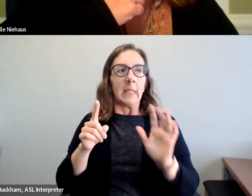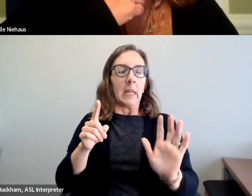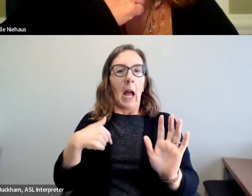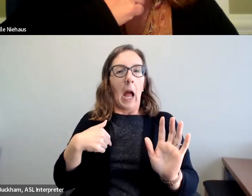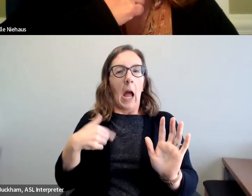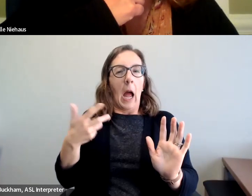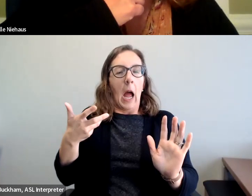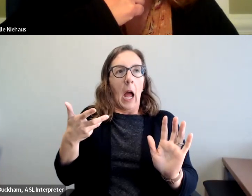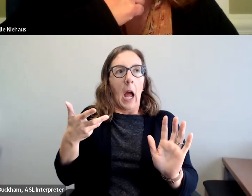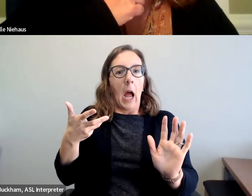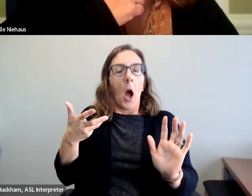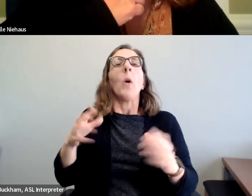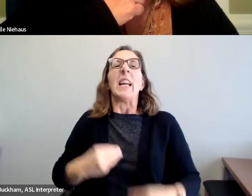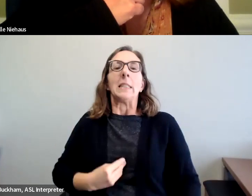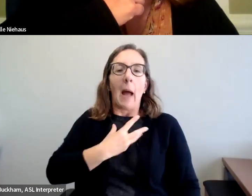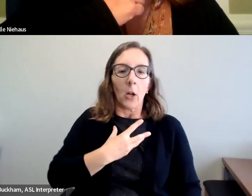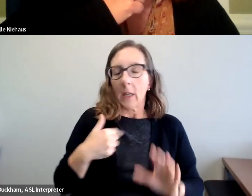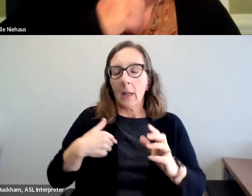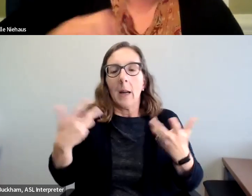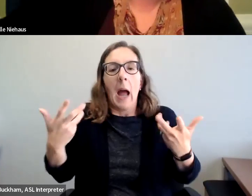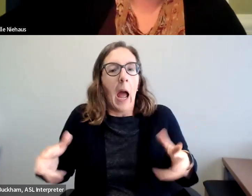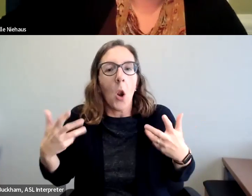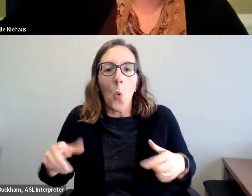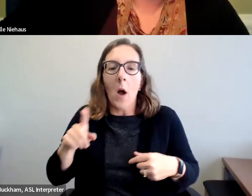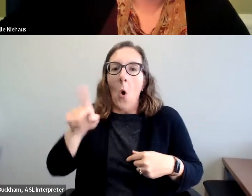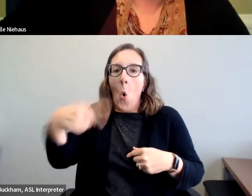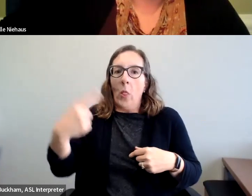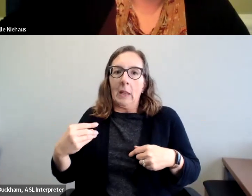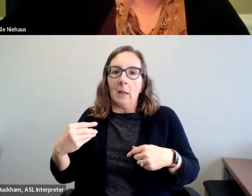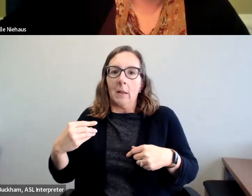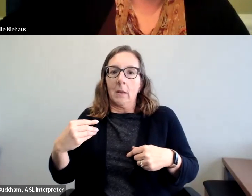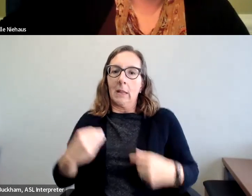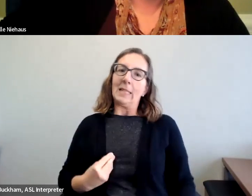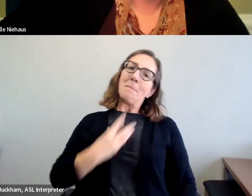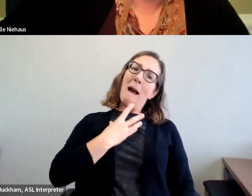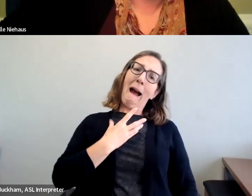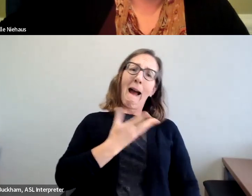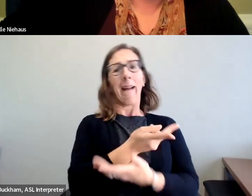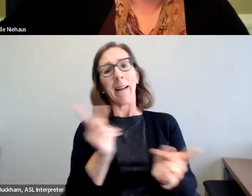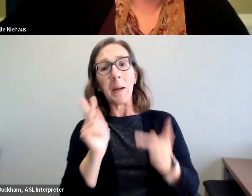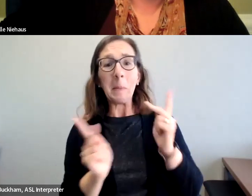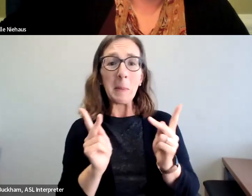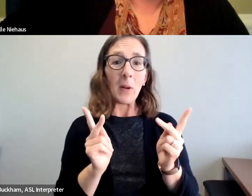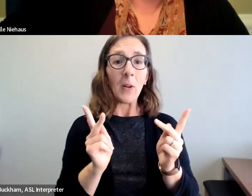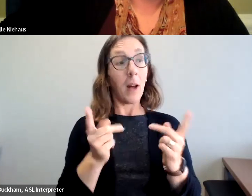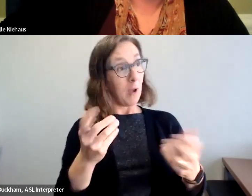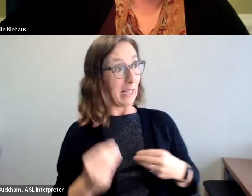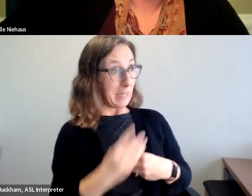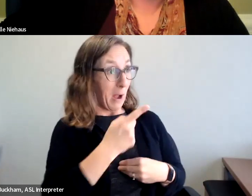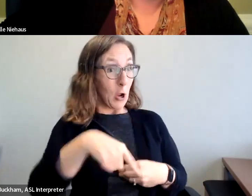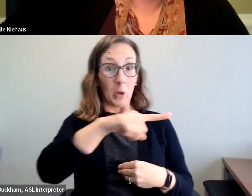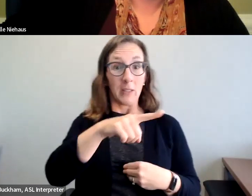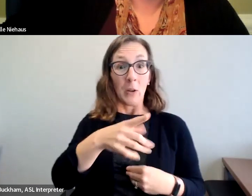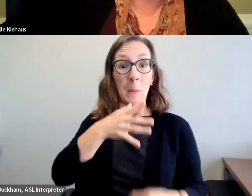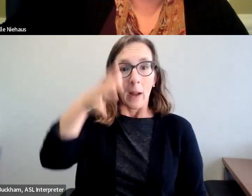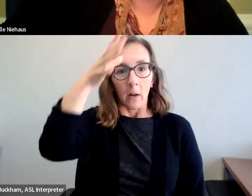be inspiring for getting up in the morning. I don't want to be inspiring for being a parent, because everybody does